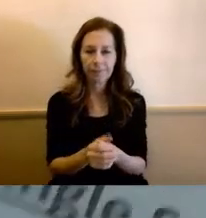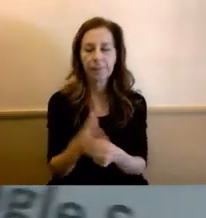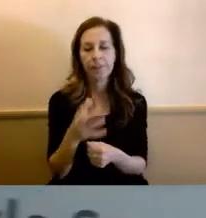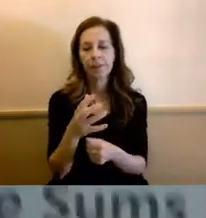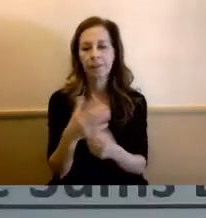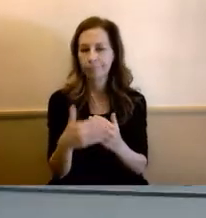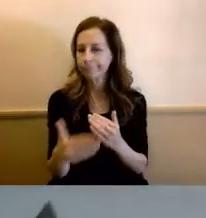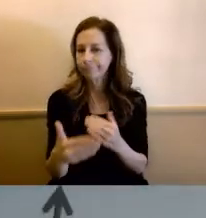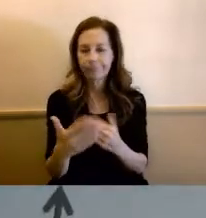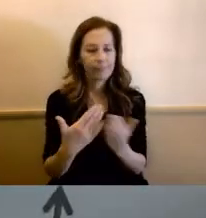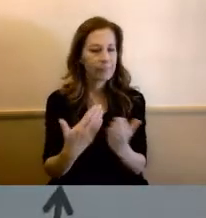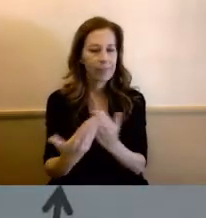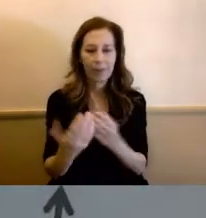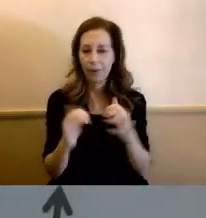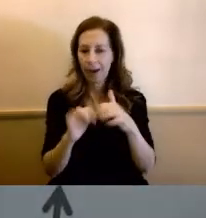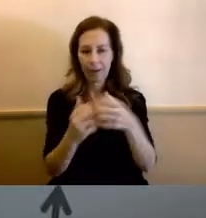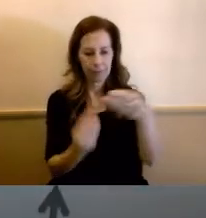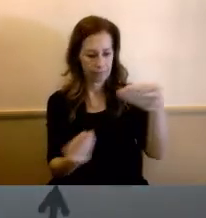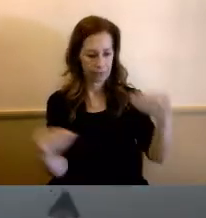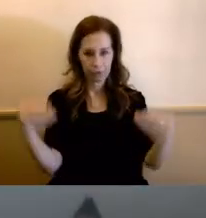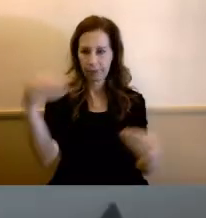which way you do it.